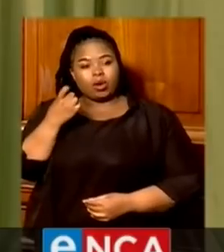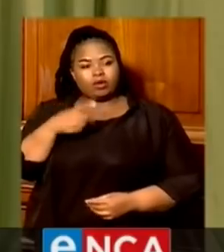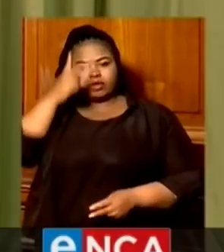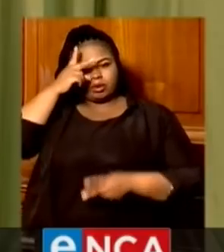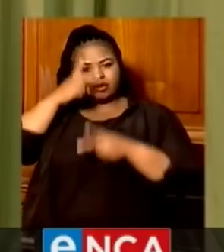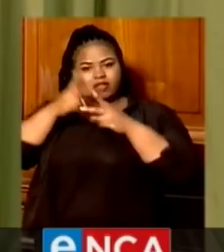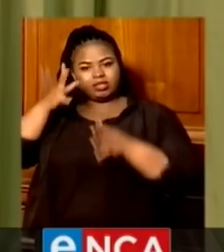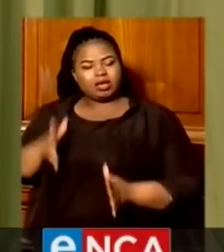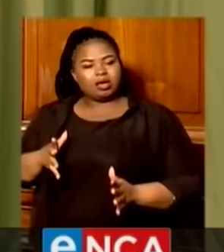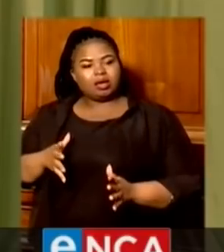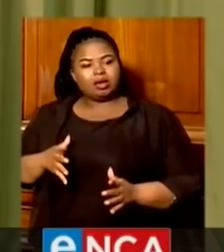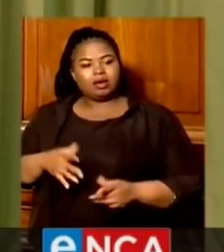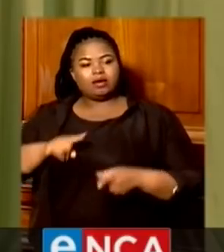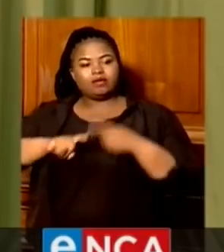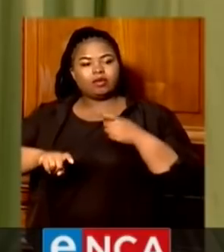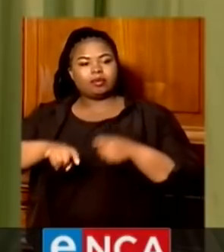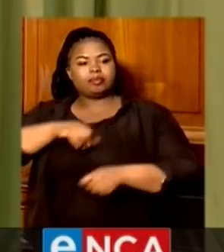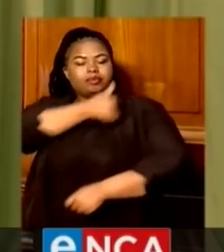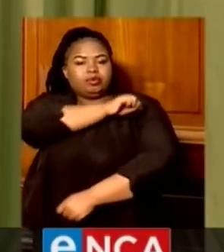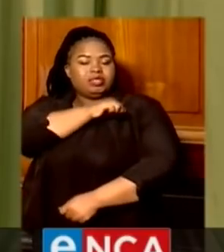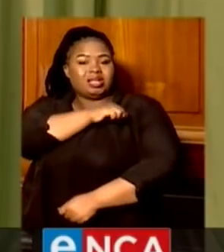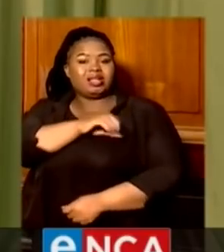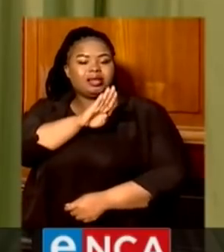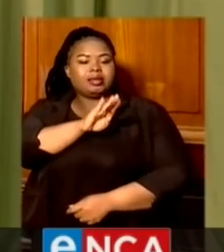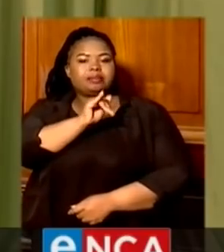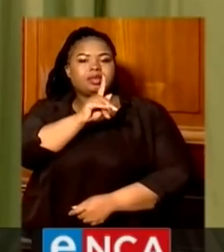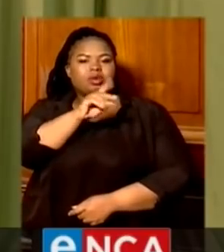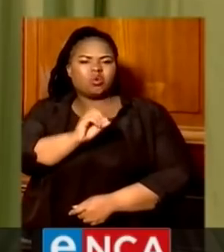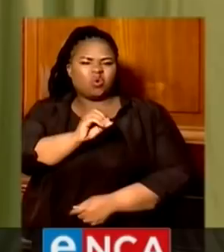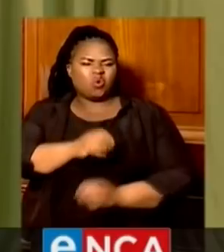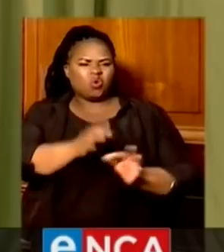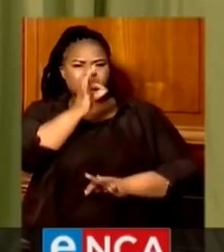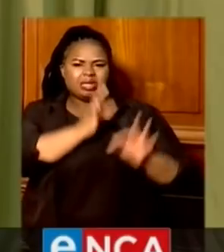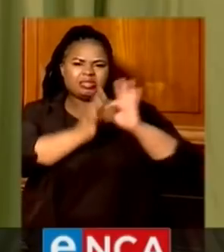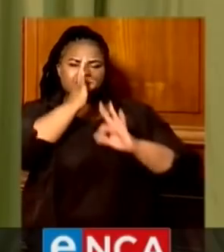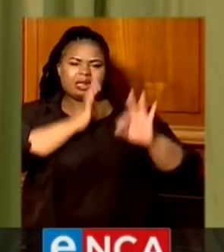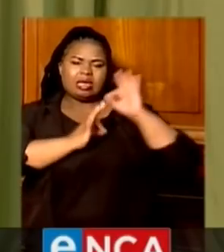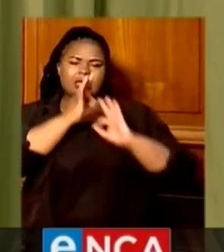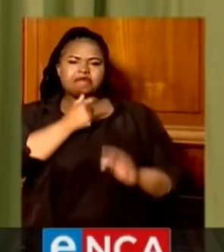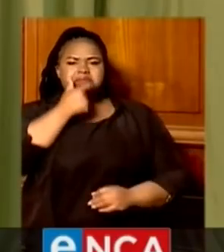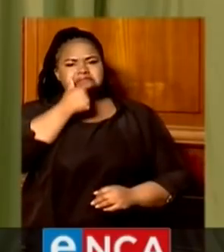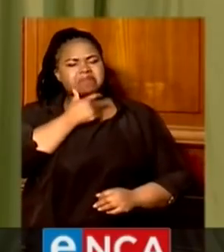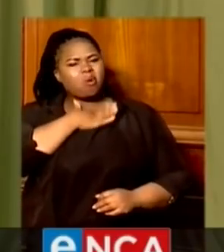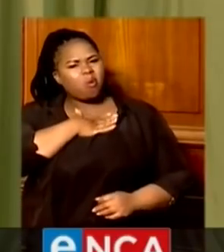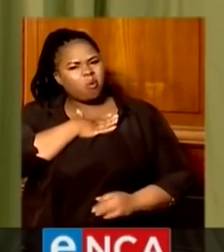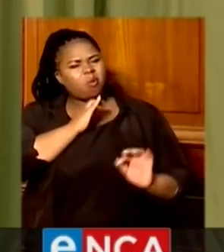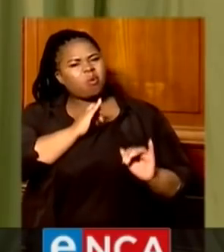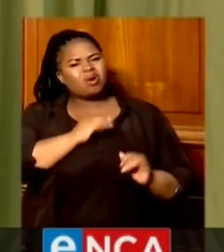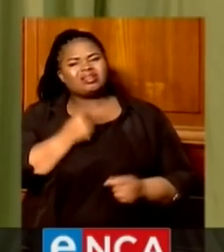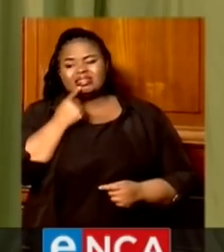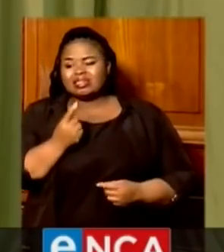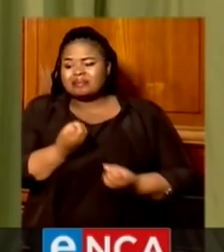Steve Biko was indicating a very sad situation that alcohol-related trauma patients are usually young,